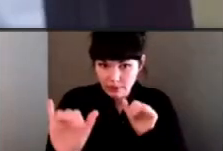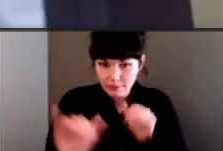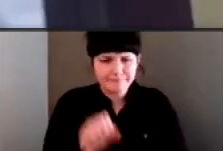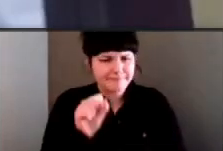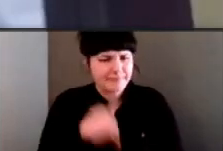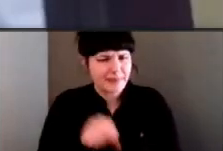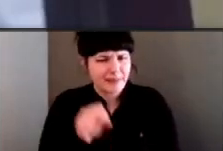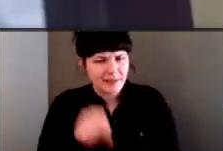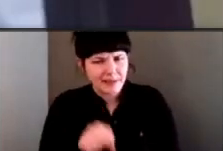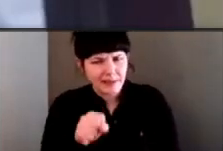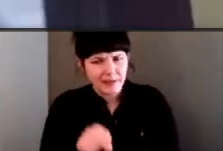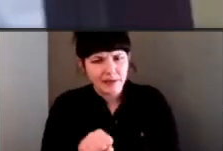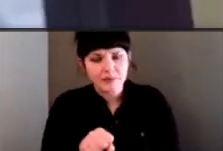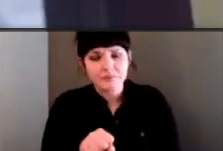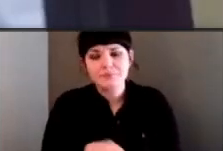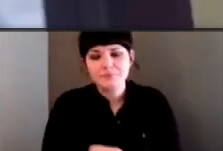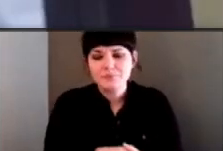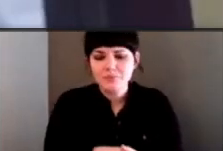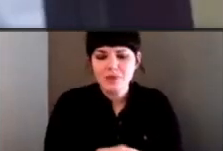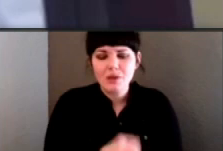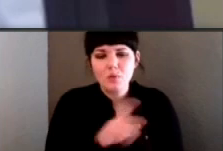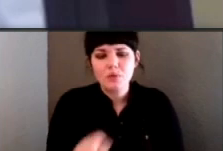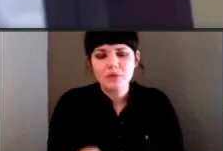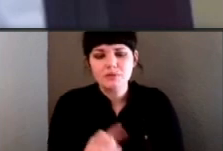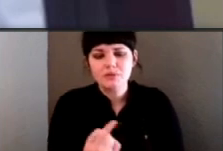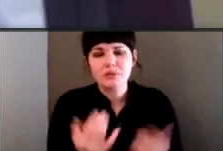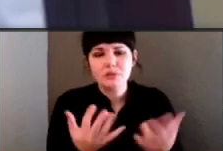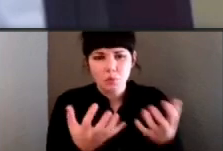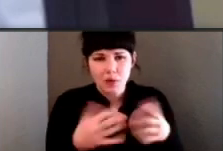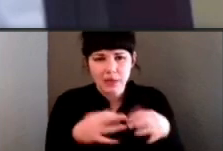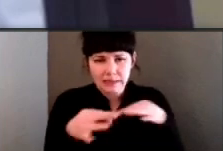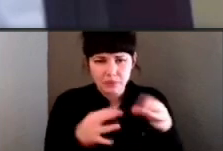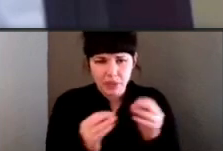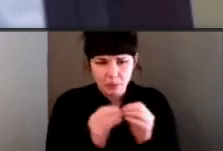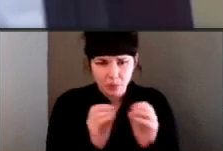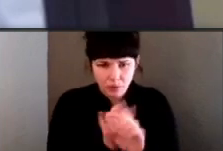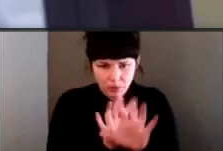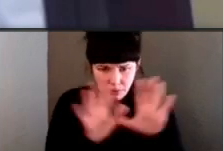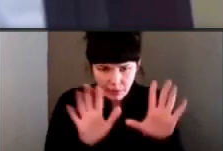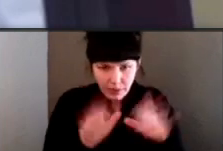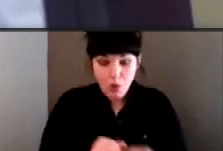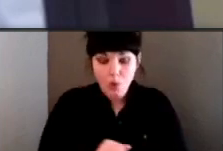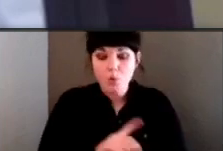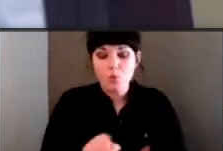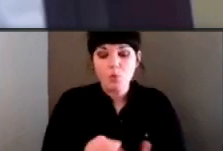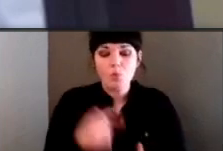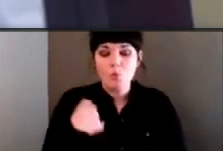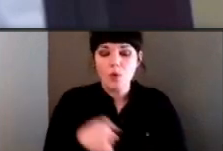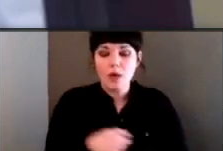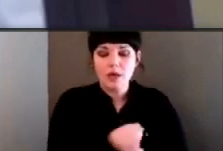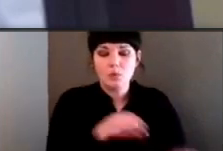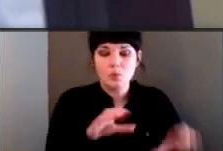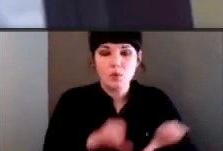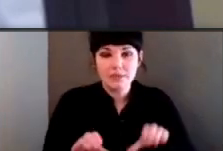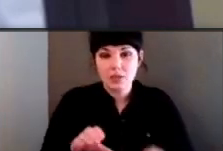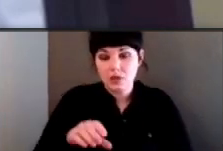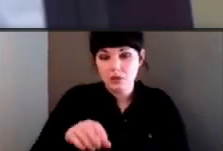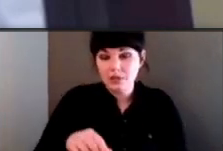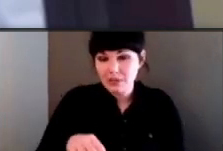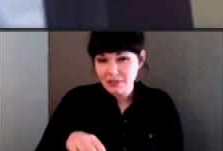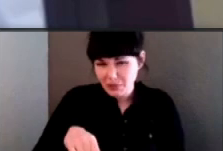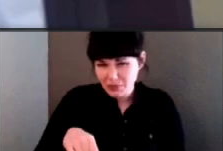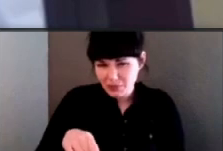just to give families a bigger context, when we did our Q3 survey, we did ask staff and teachers to provide